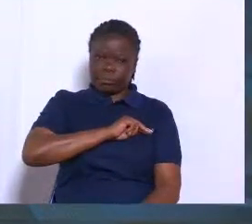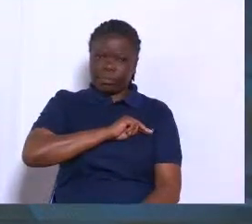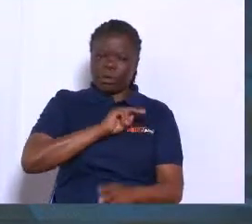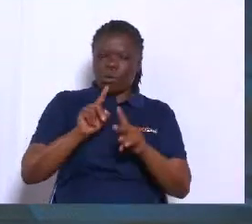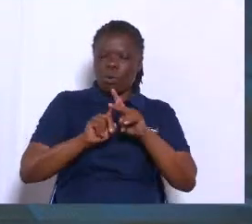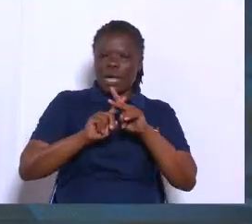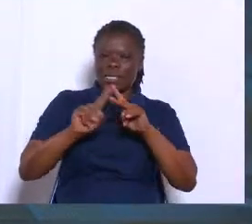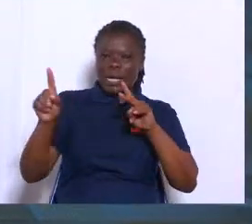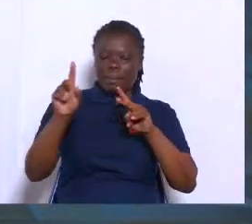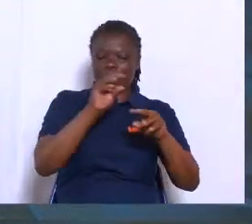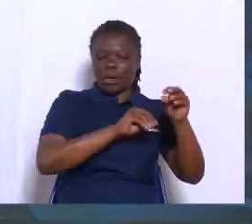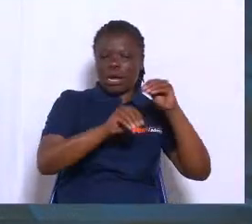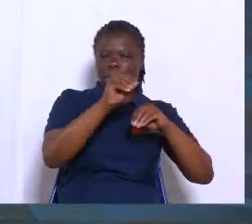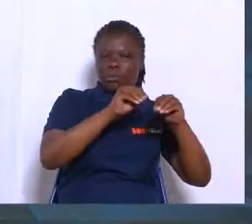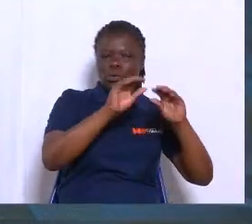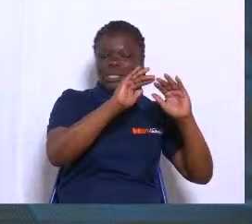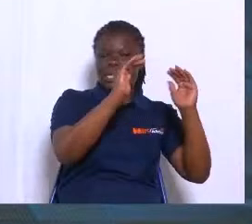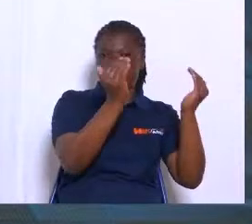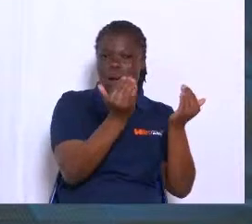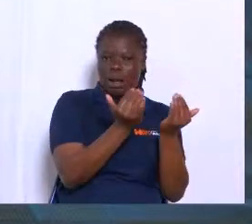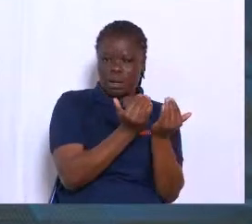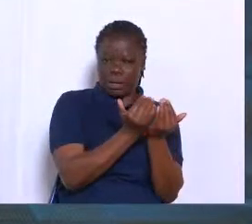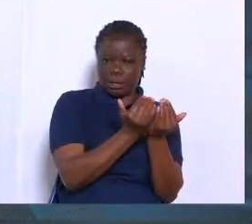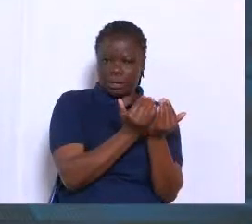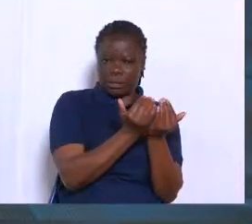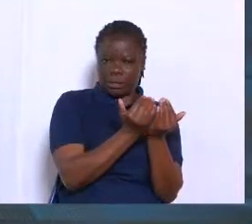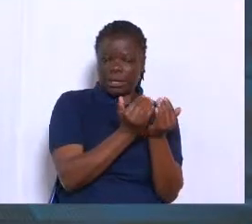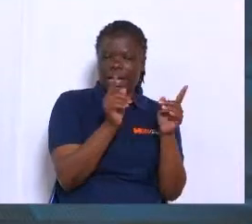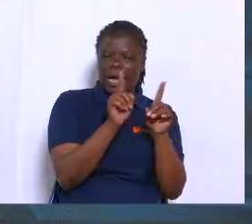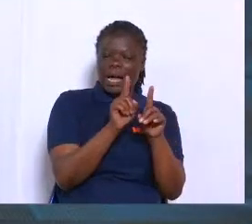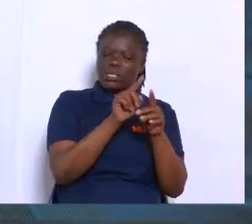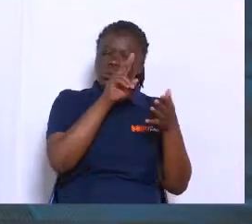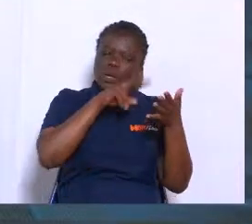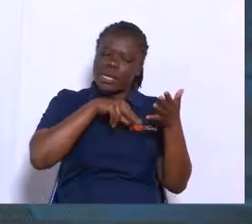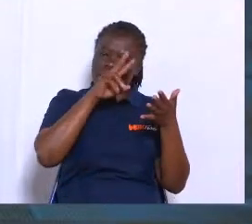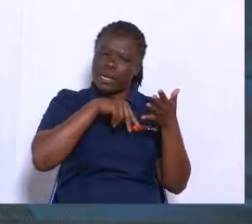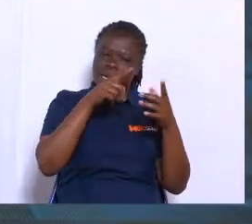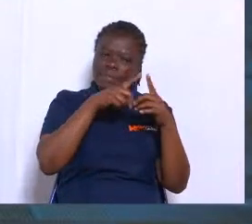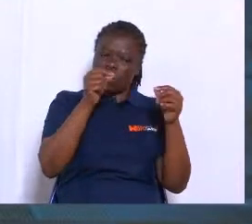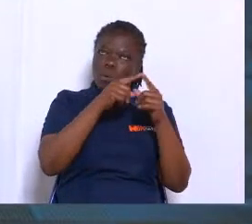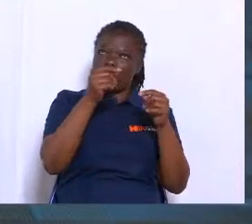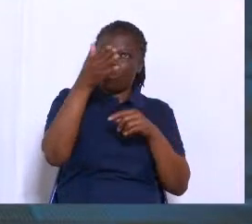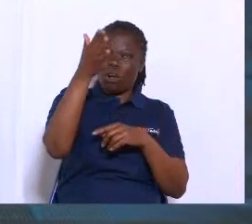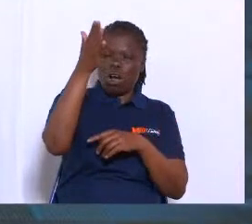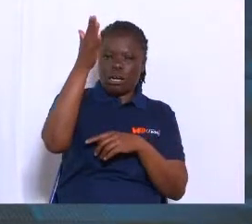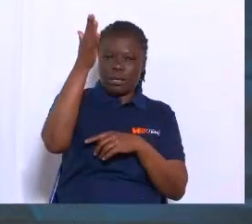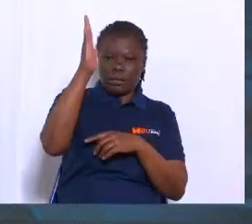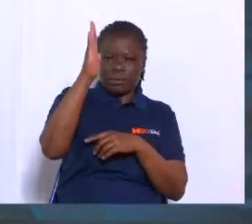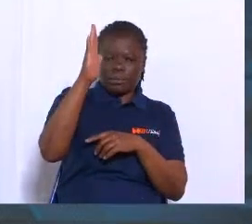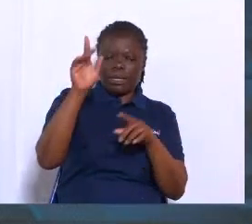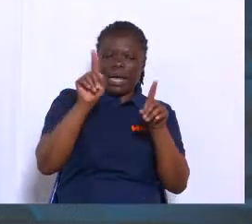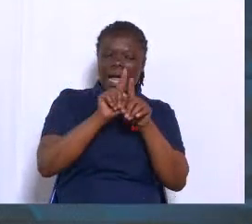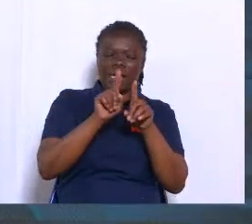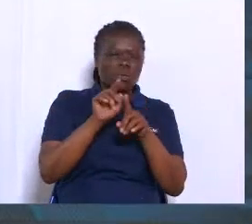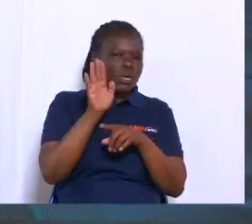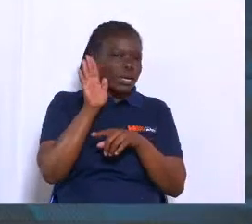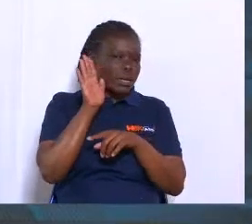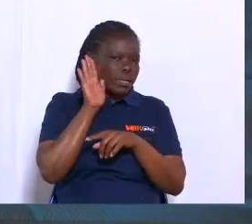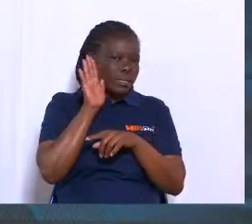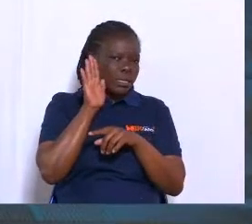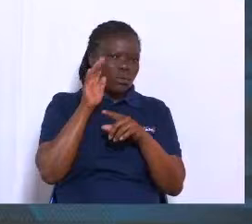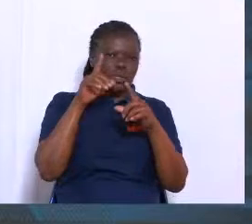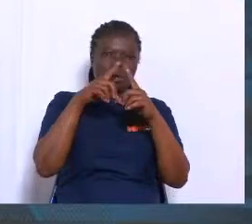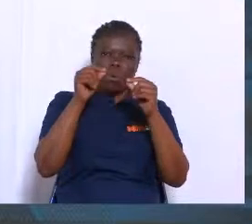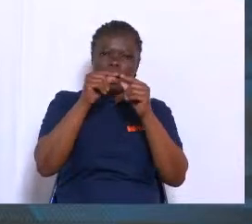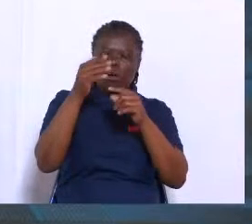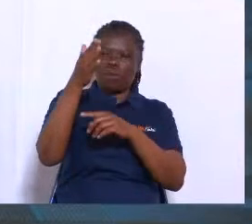the corruption that is in the world. As we read the Word of God, as we listen to the